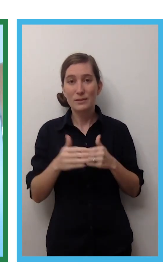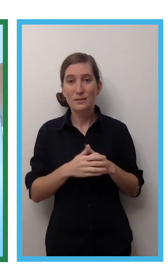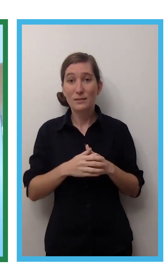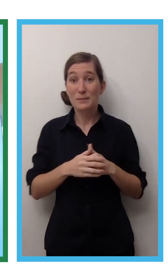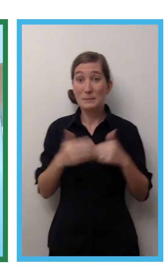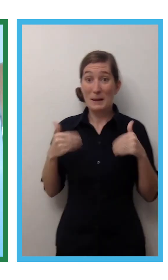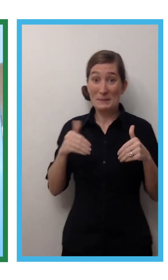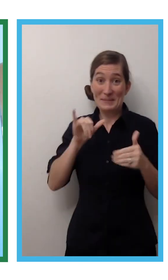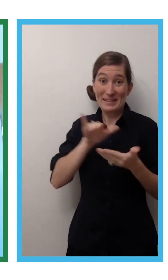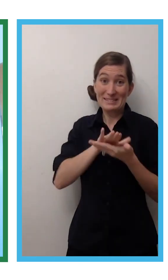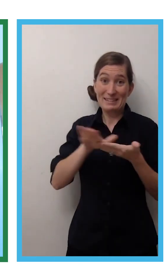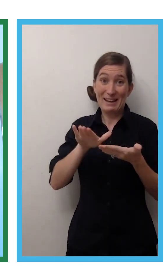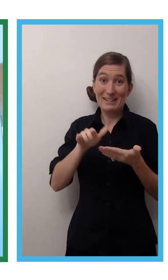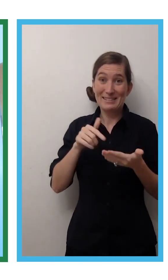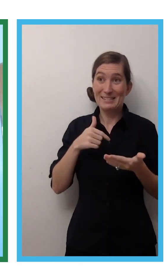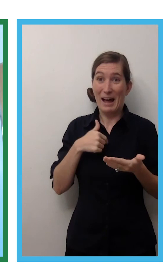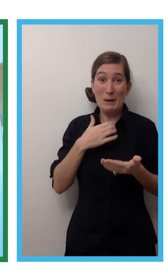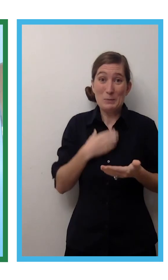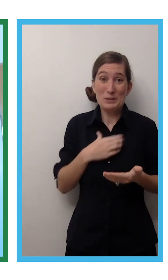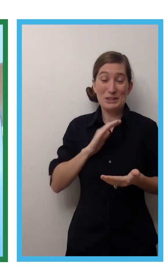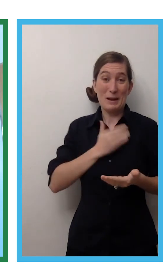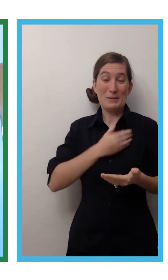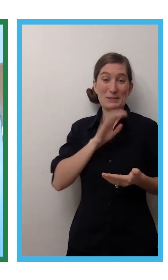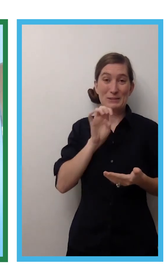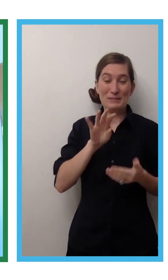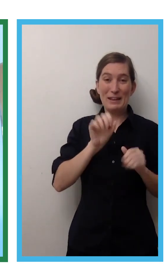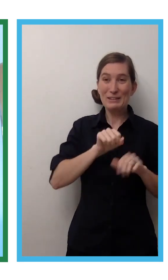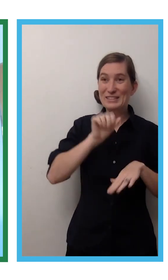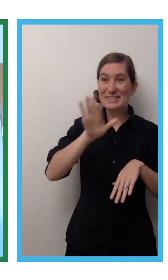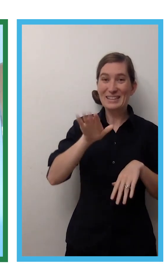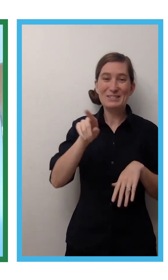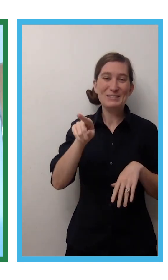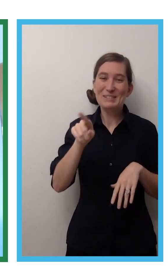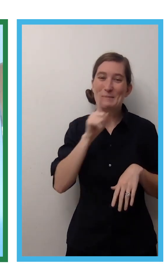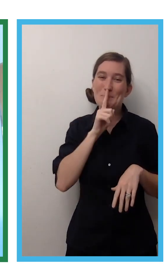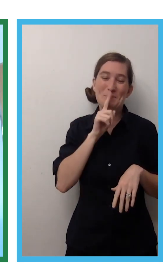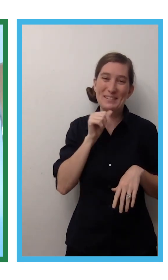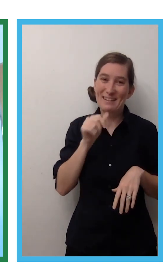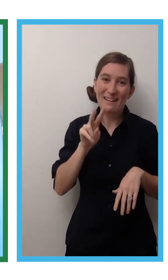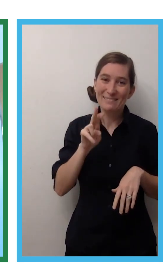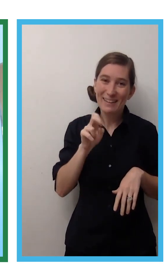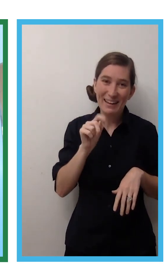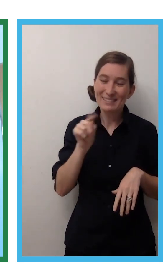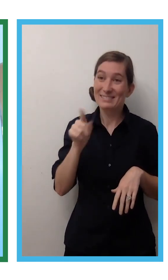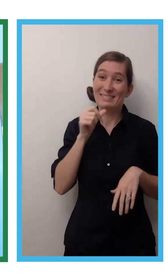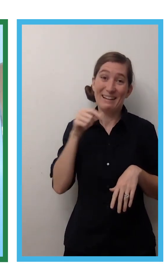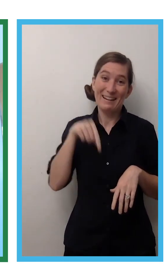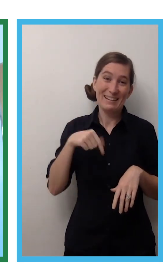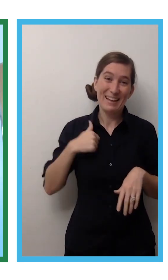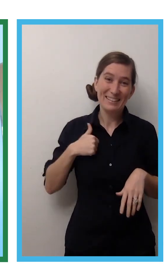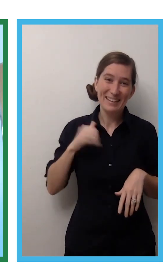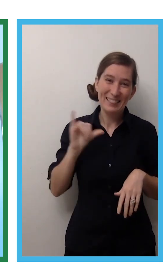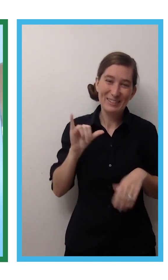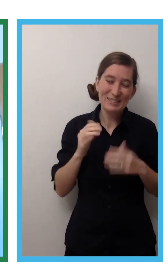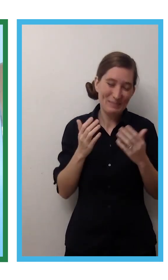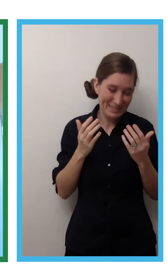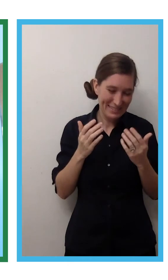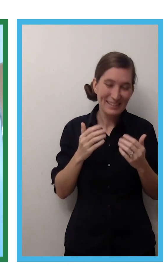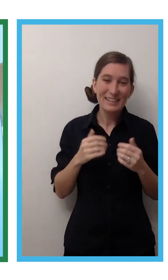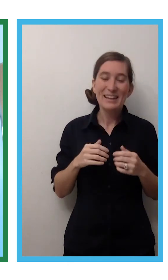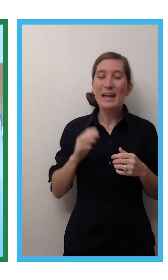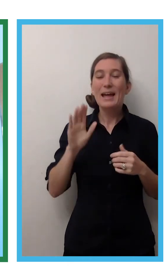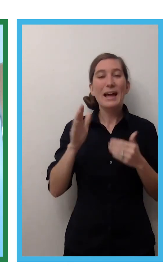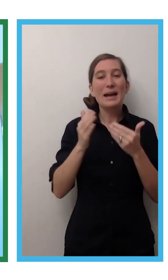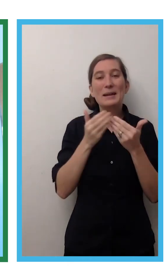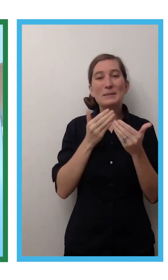you're not in Canada. But I'm like, okay, one more person participating. So listen, Jamie, thank you so much for being